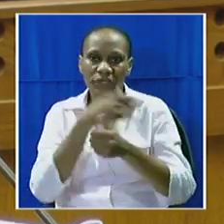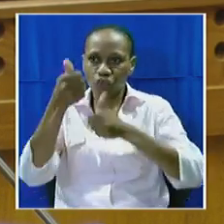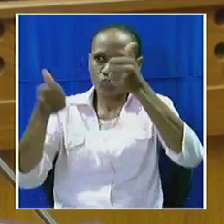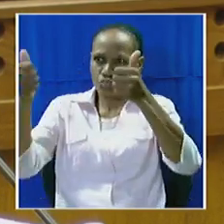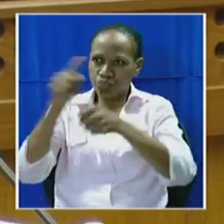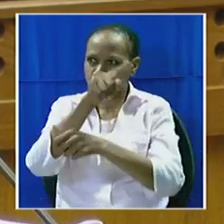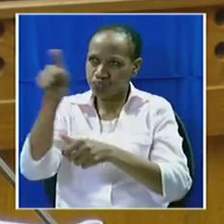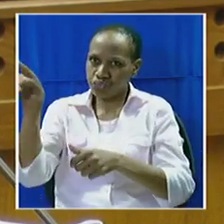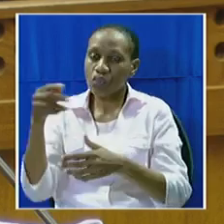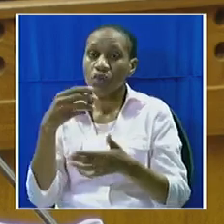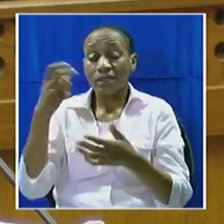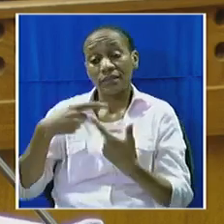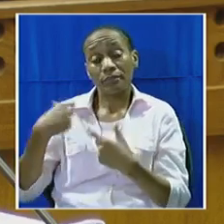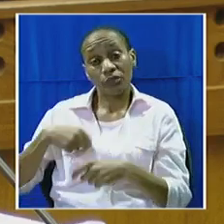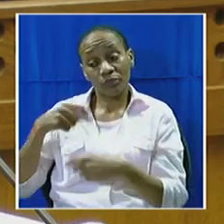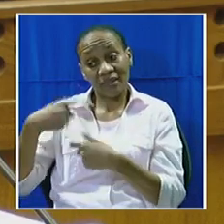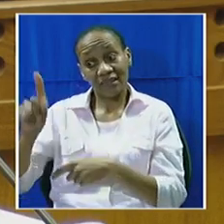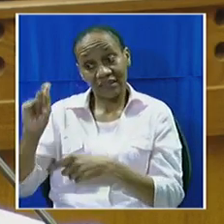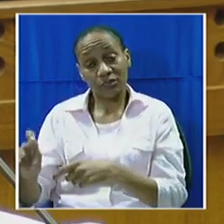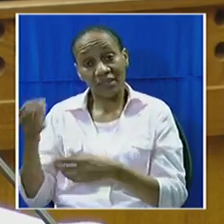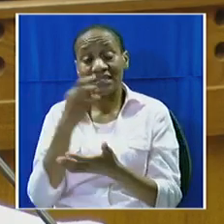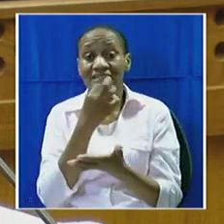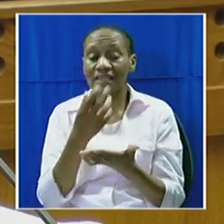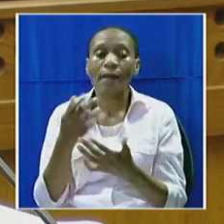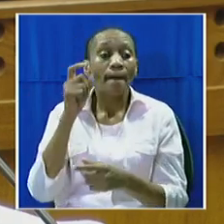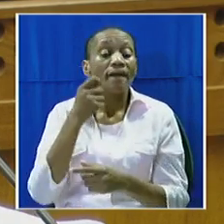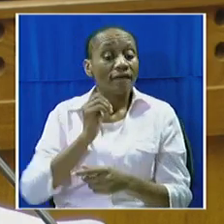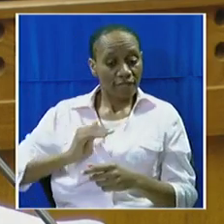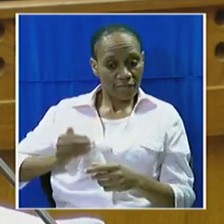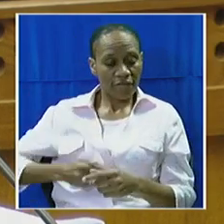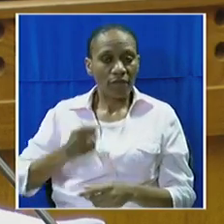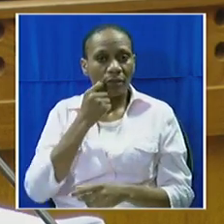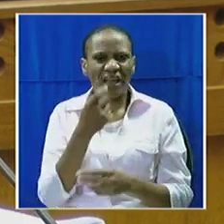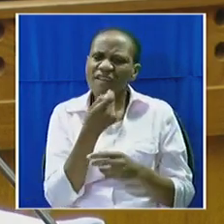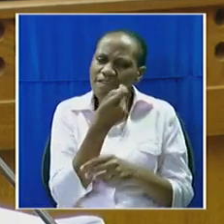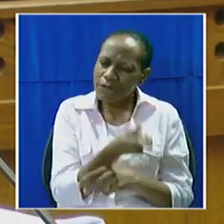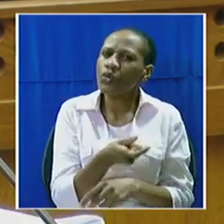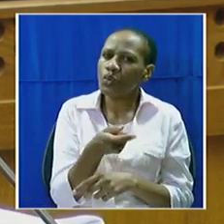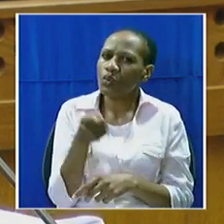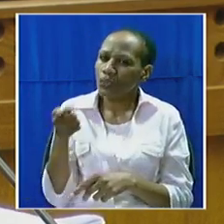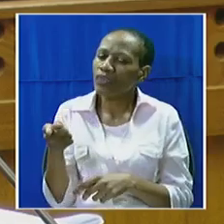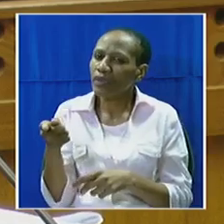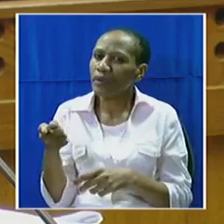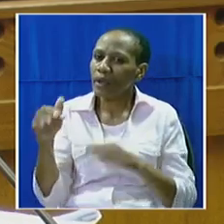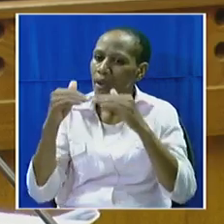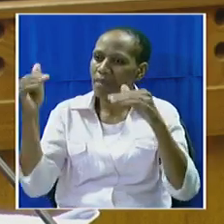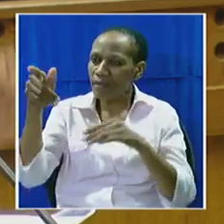report signed by the City of Cape Town indicates black female are underrepresented in this occupational